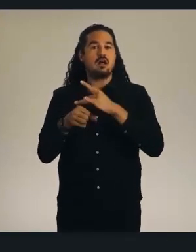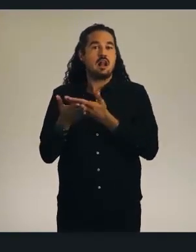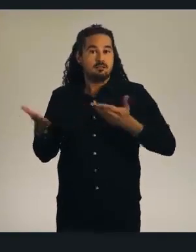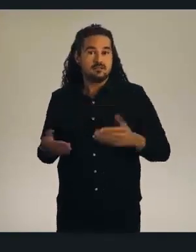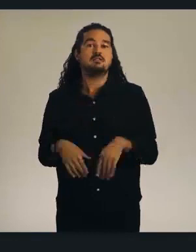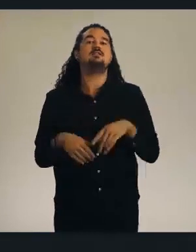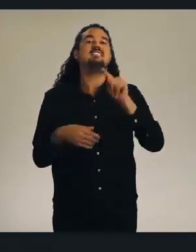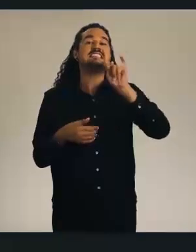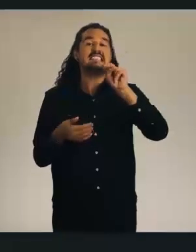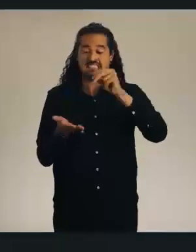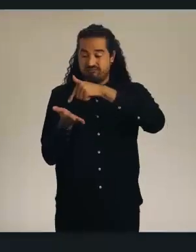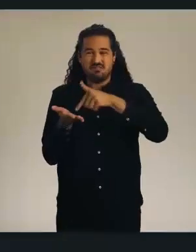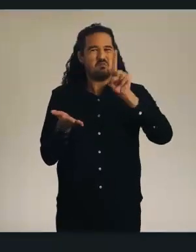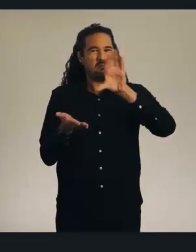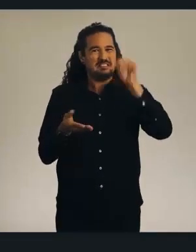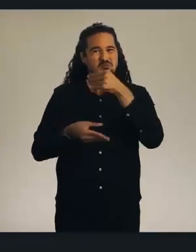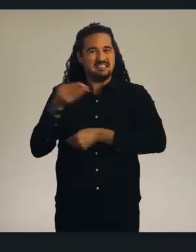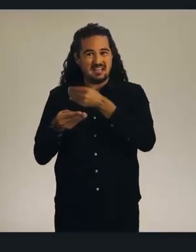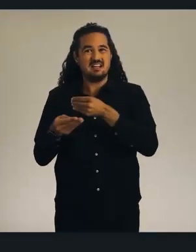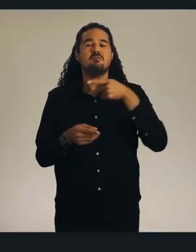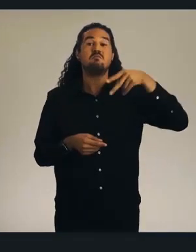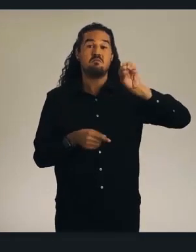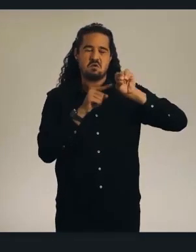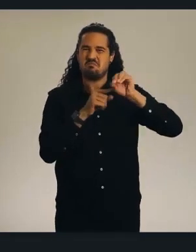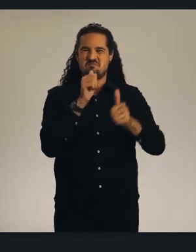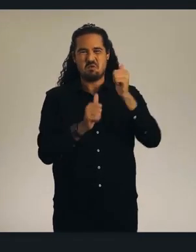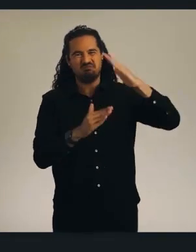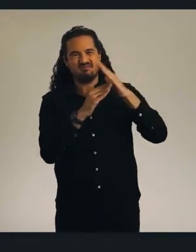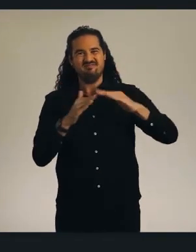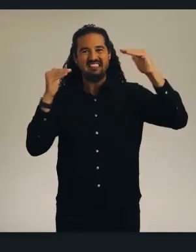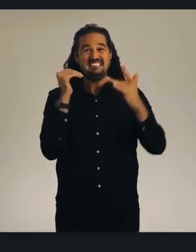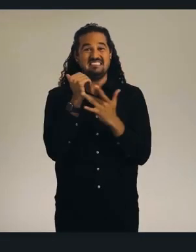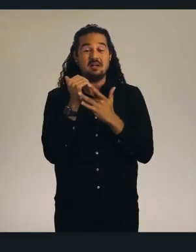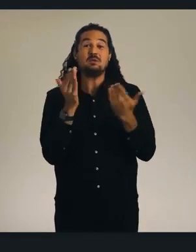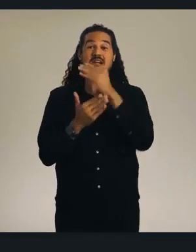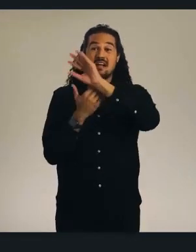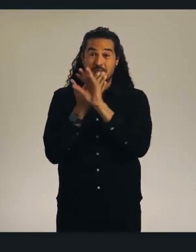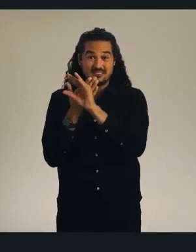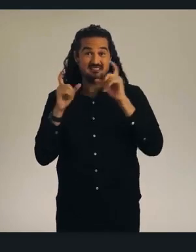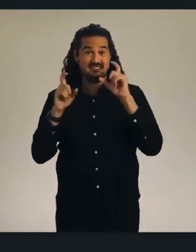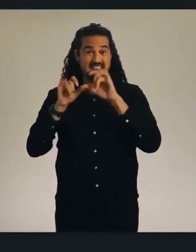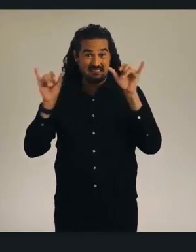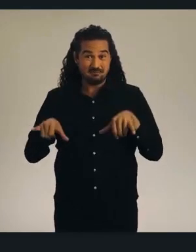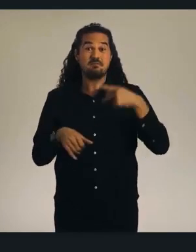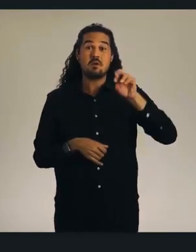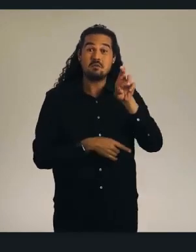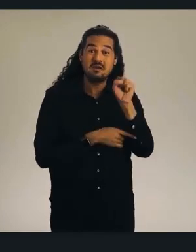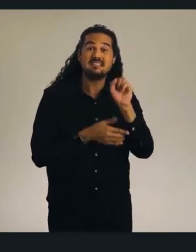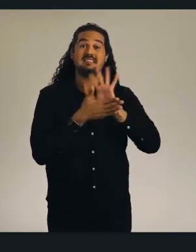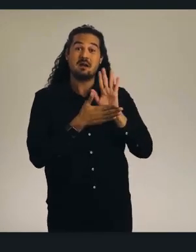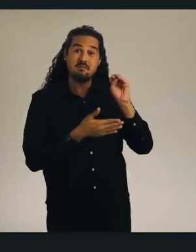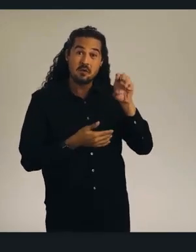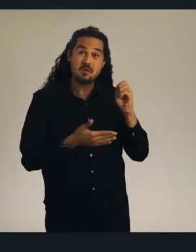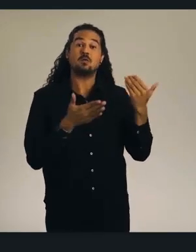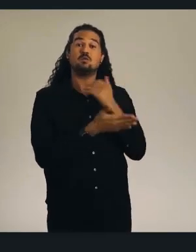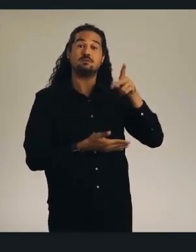main logic board. So that's iPhone 13 Pro with our most advanced technologies. An all-new camera system with 3 new cameras, ProRes Video, cinematic mode, the new Super Retina XDR display